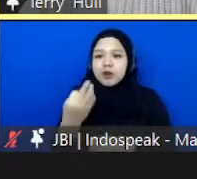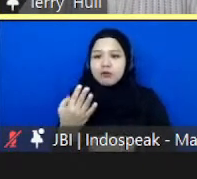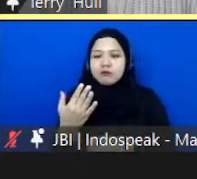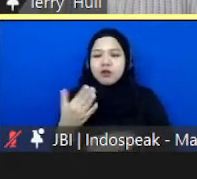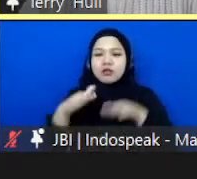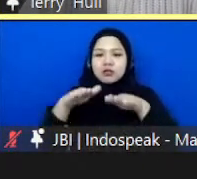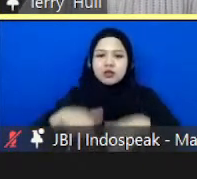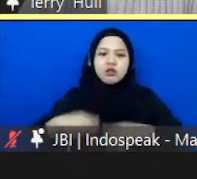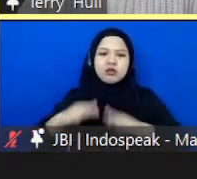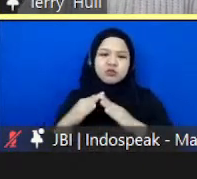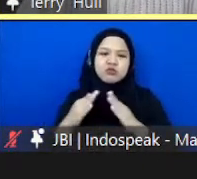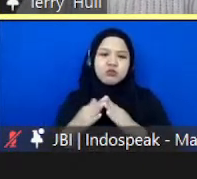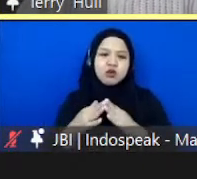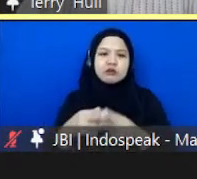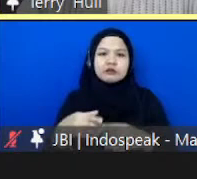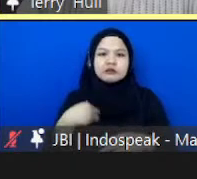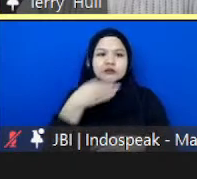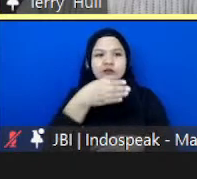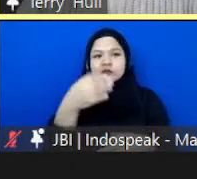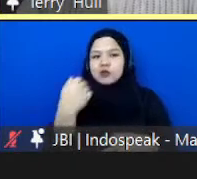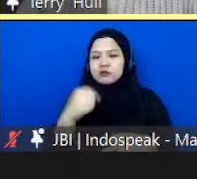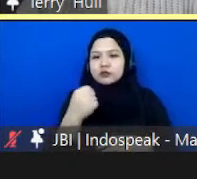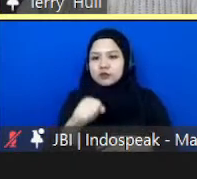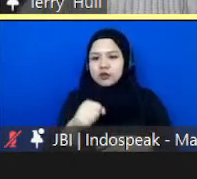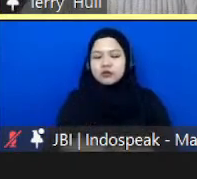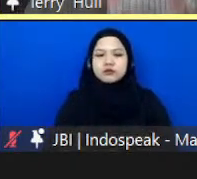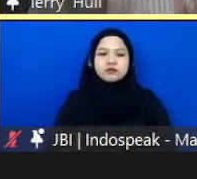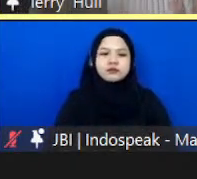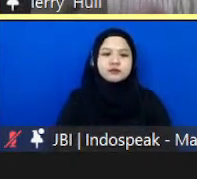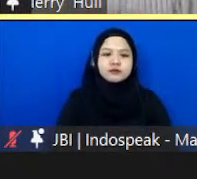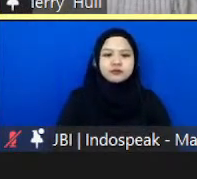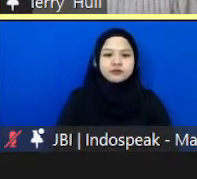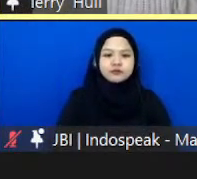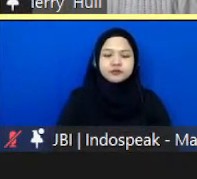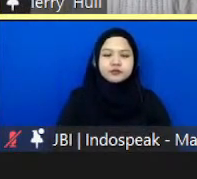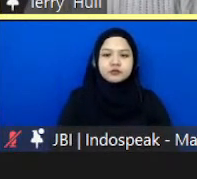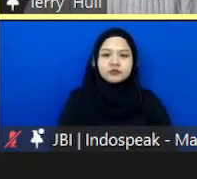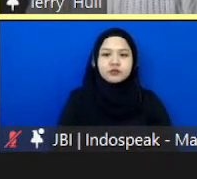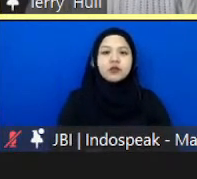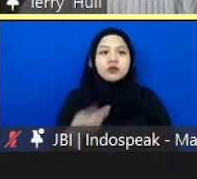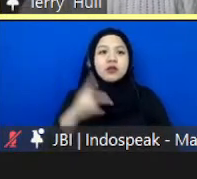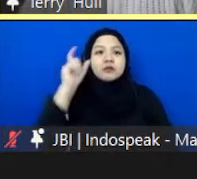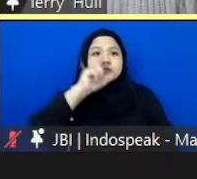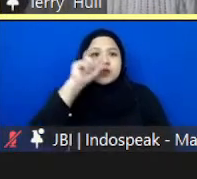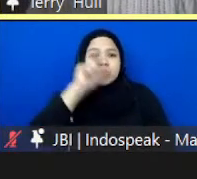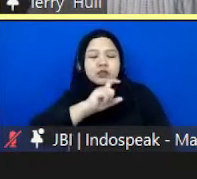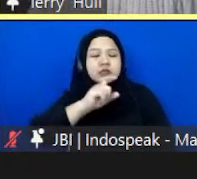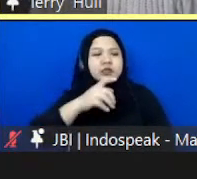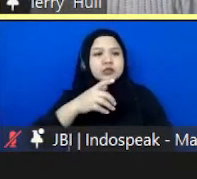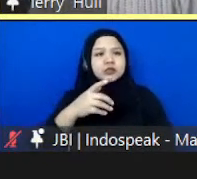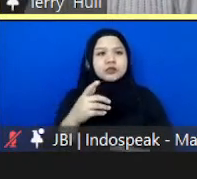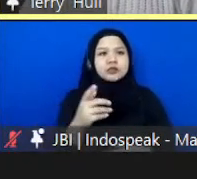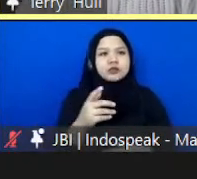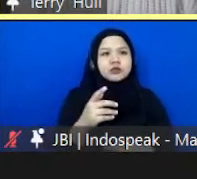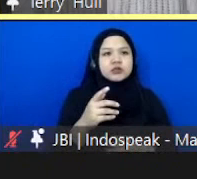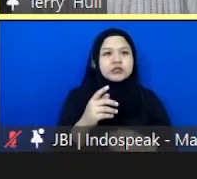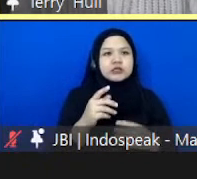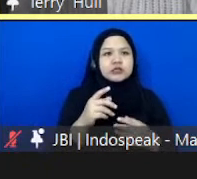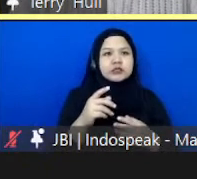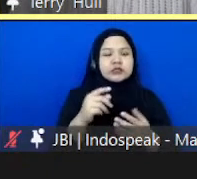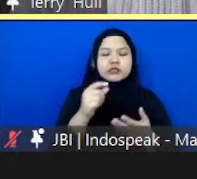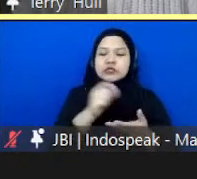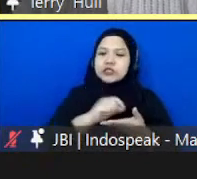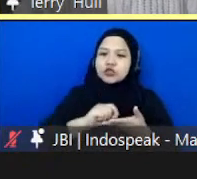Alfred Lord Wallace told a census myth about the Raja of Lombok,